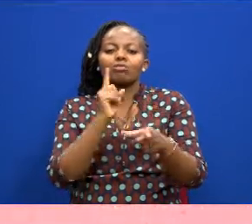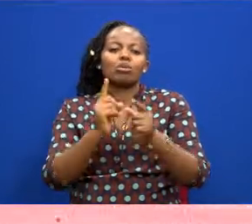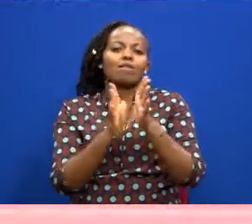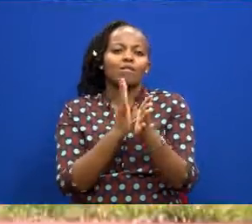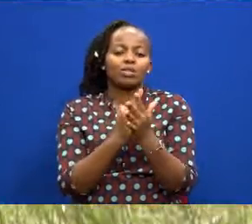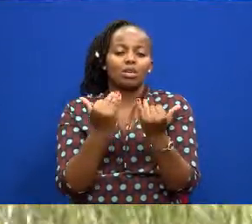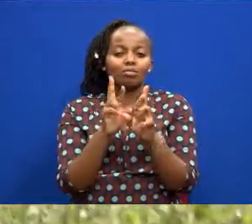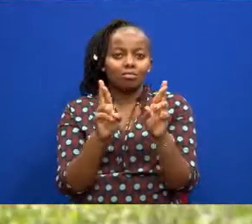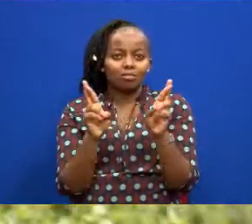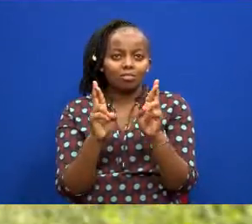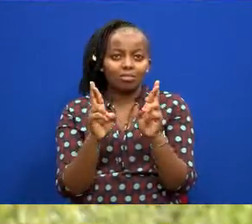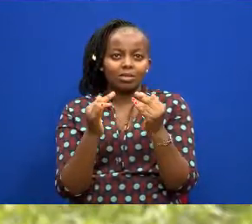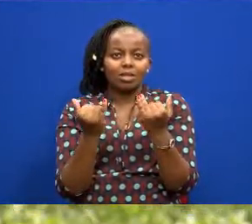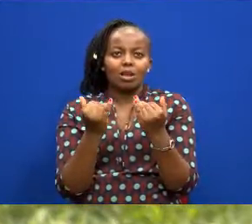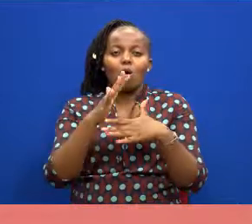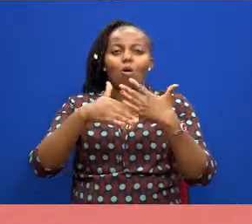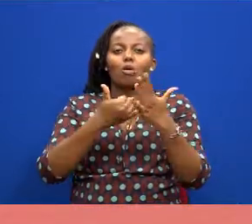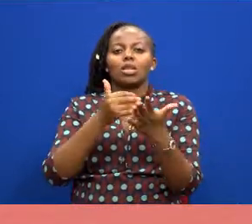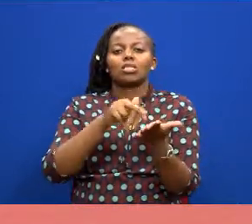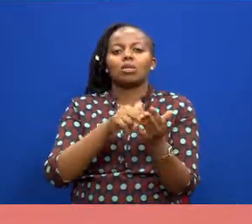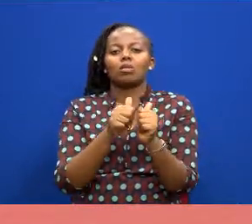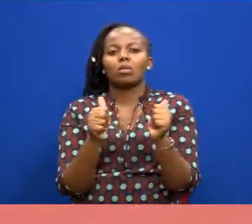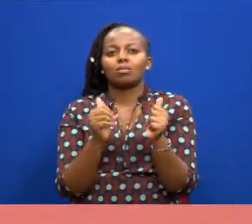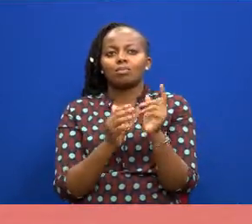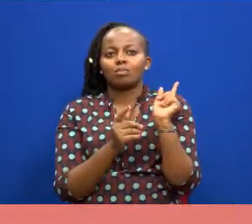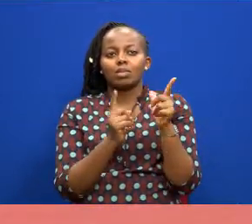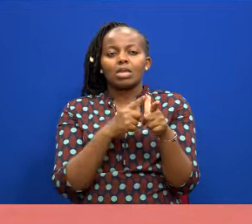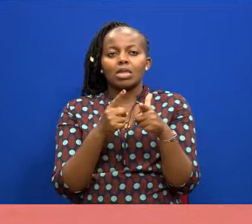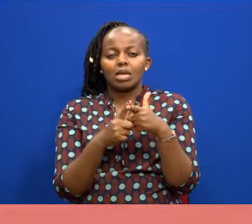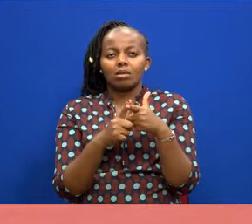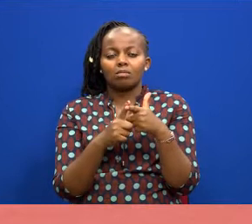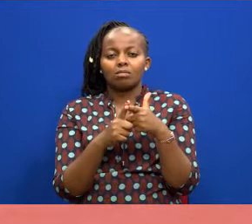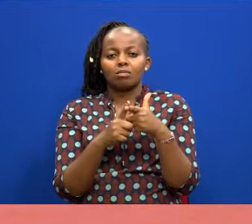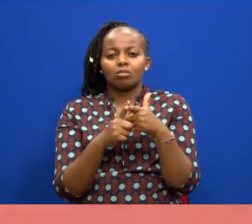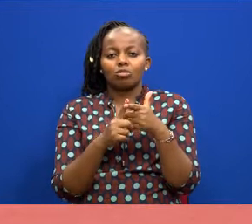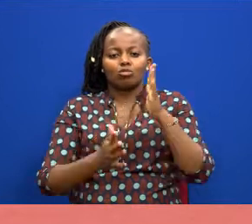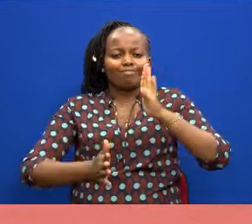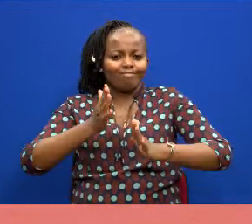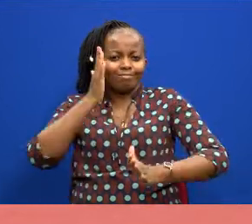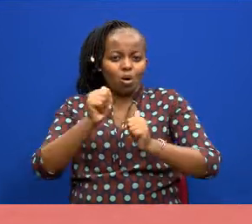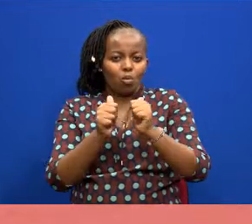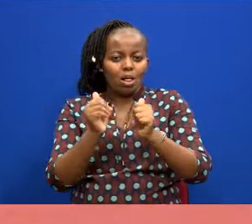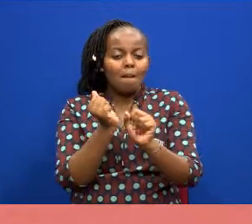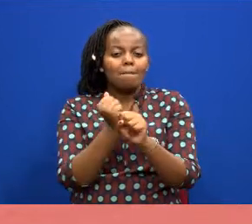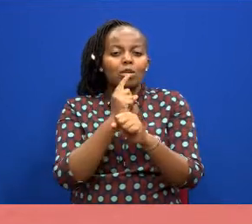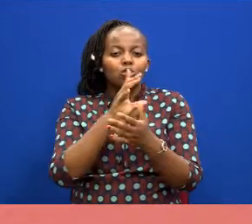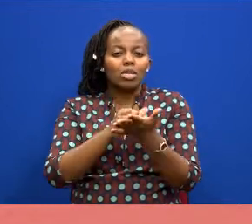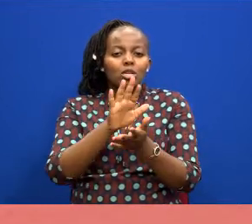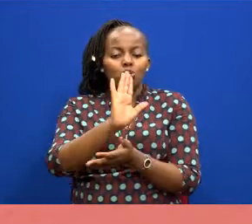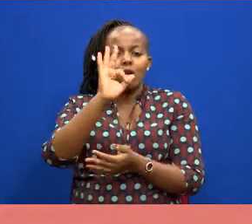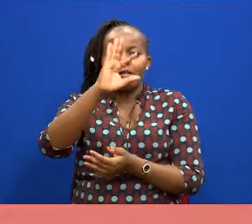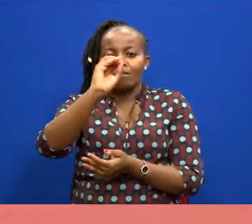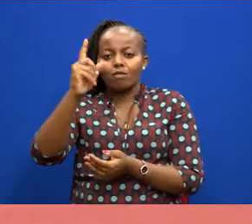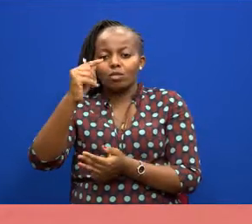So take up the transition starting position, and then we drive off with our hands. Just make sure your feet